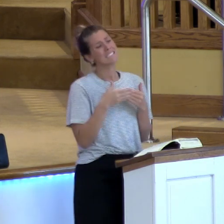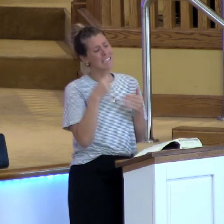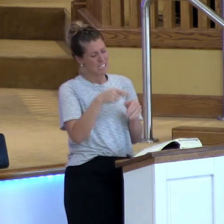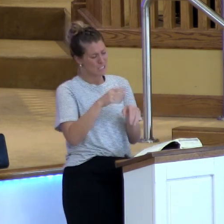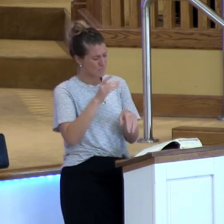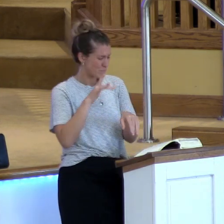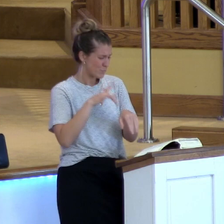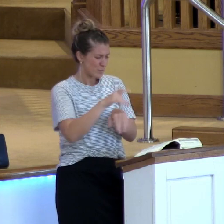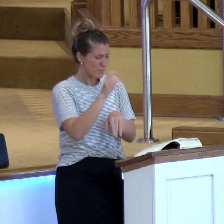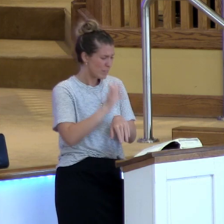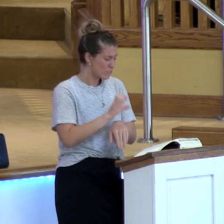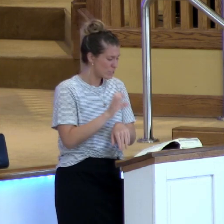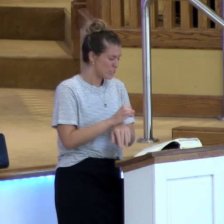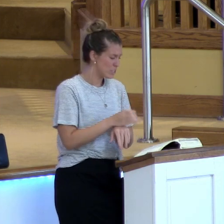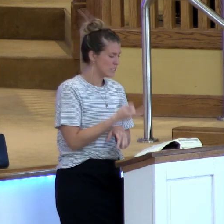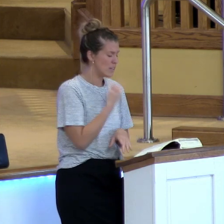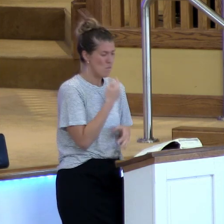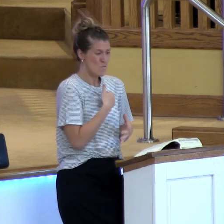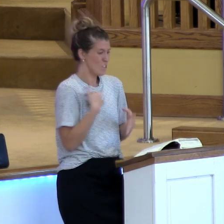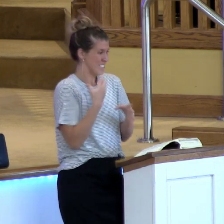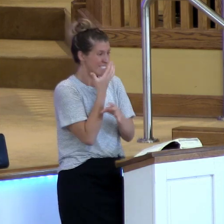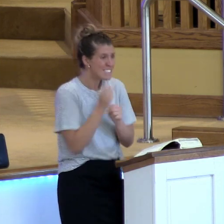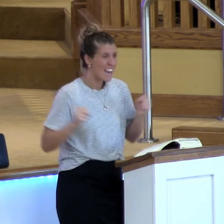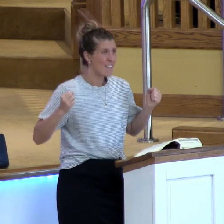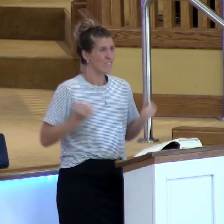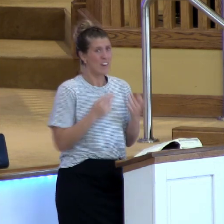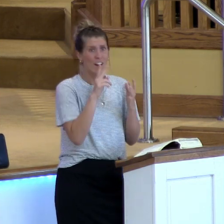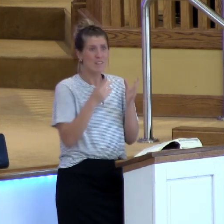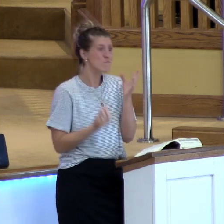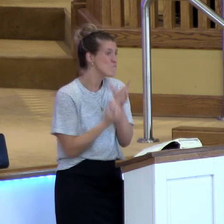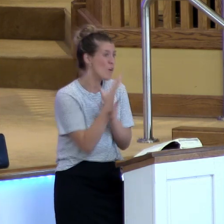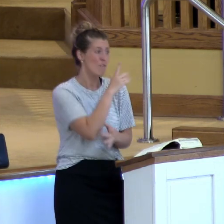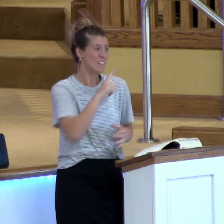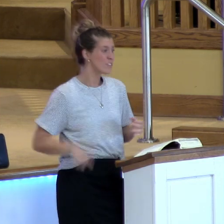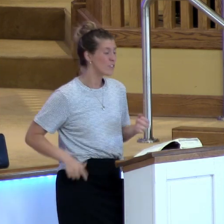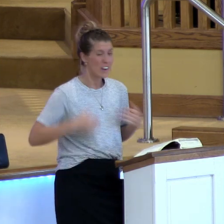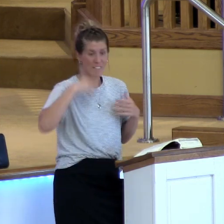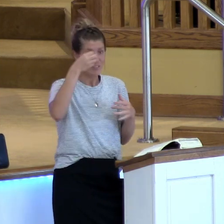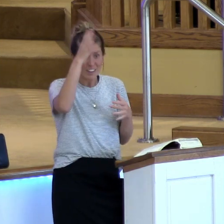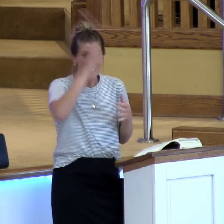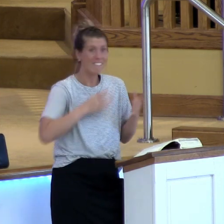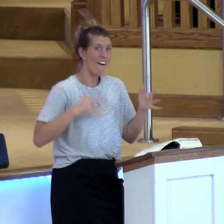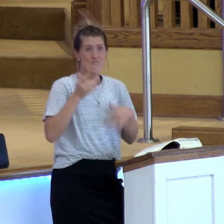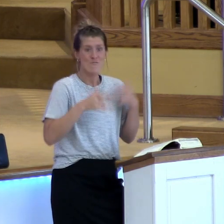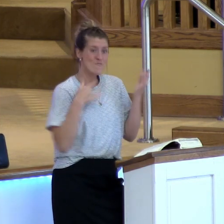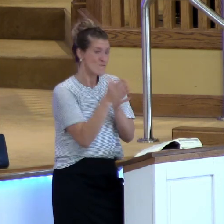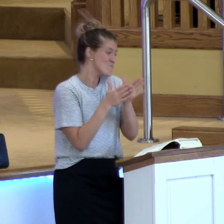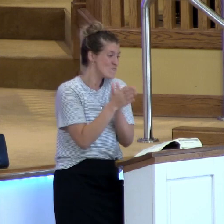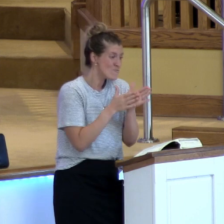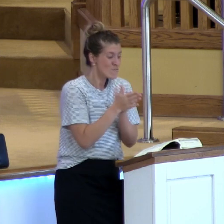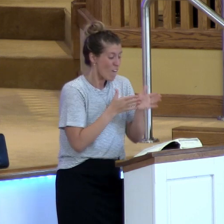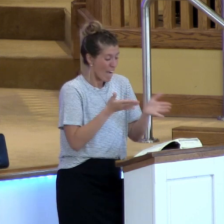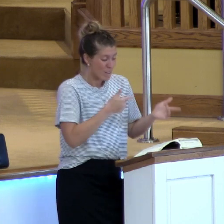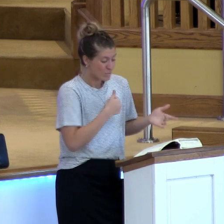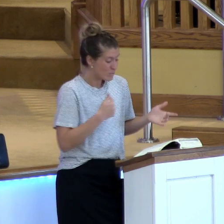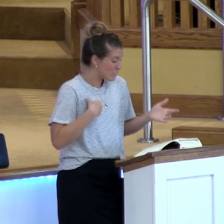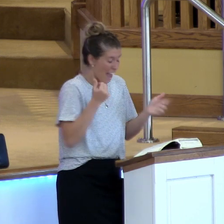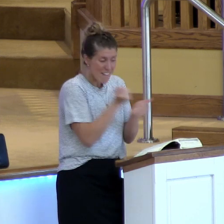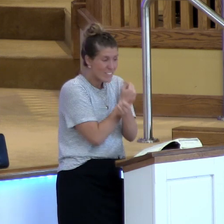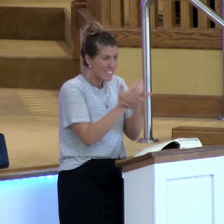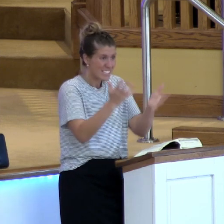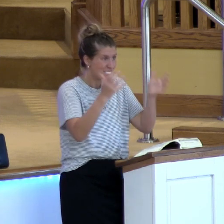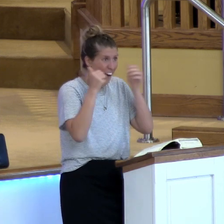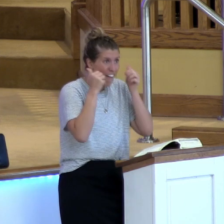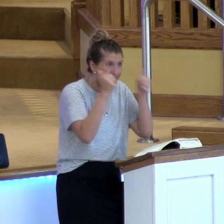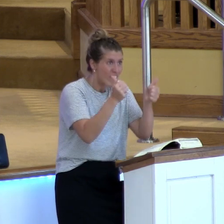in Thessalonica is like, man, we're saved, we're fired up, we're growing in the Lord, we got the grace of God, and everybody's excited, and we're just everything's just